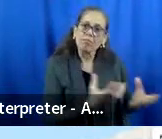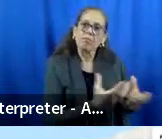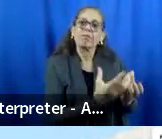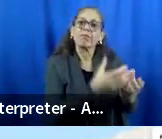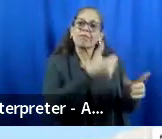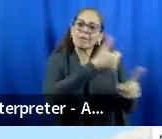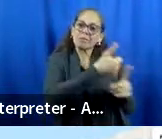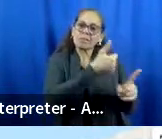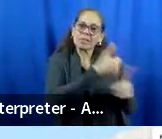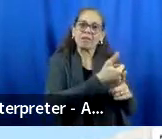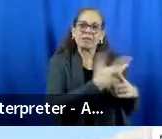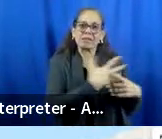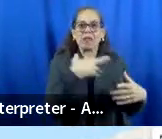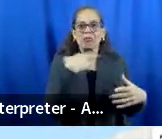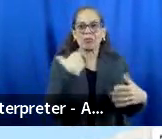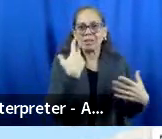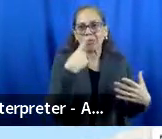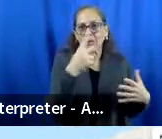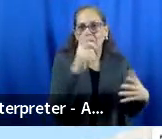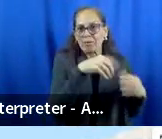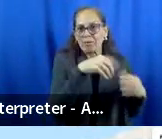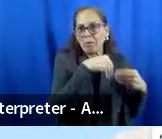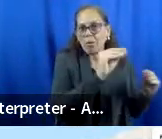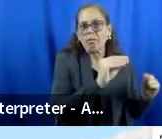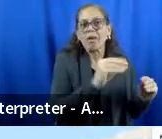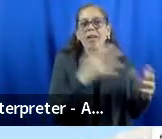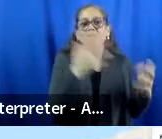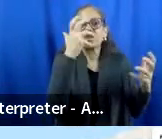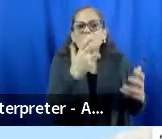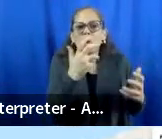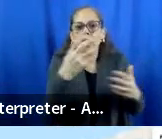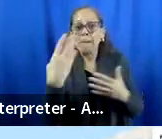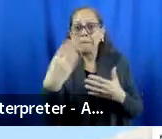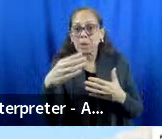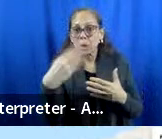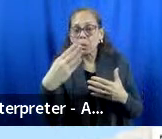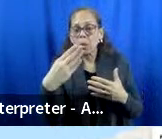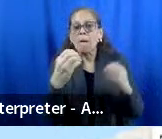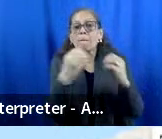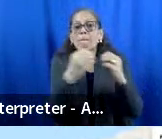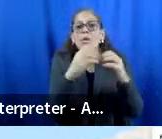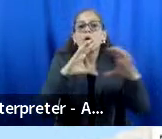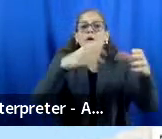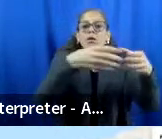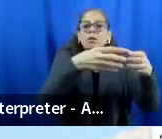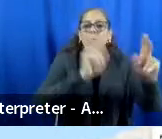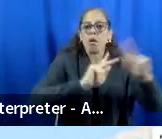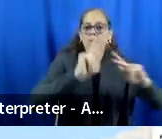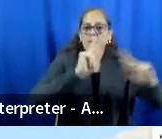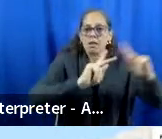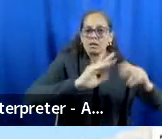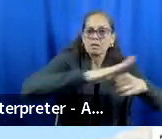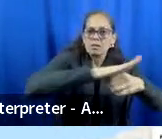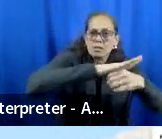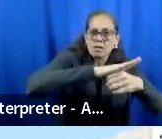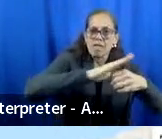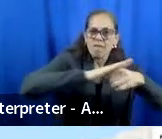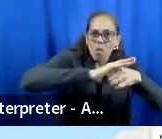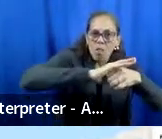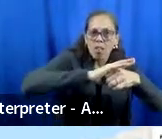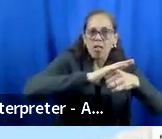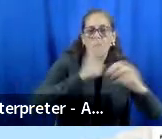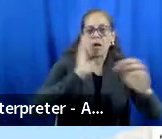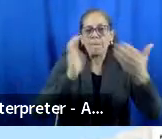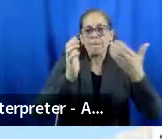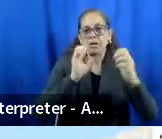vulnerability. And on the map, a darker blue color represents more population risk factors relative to the rest